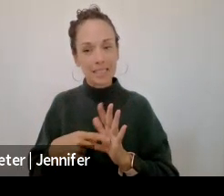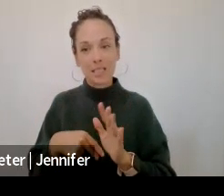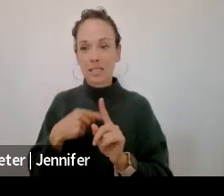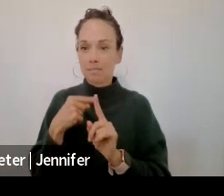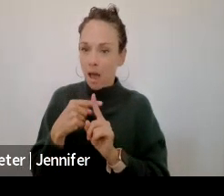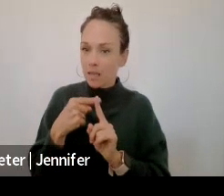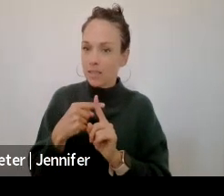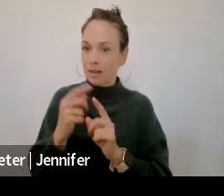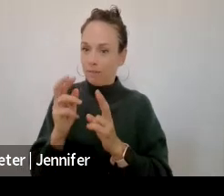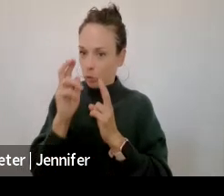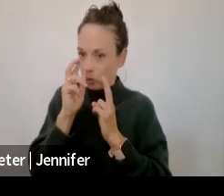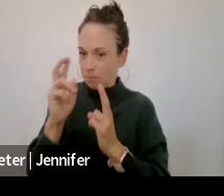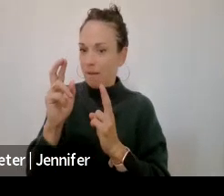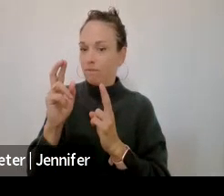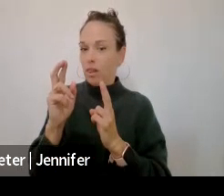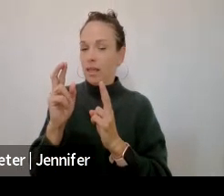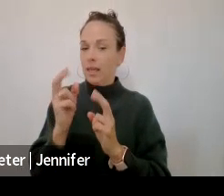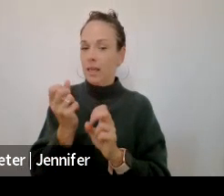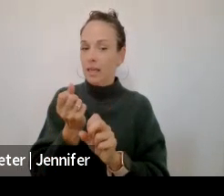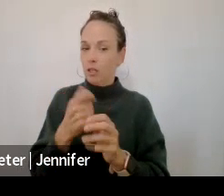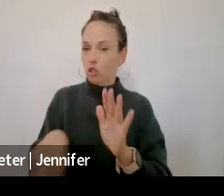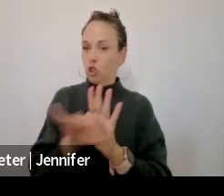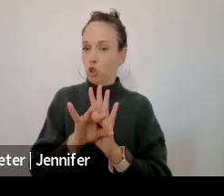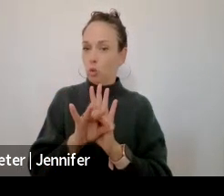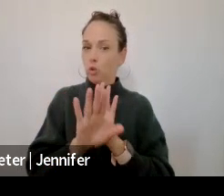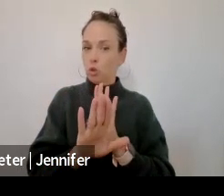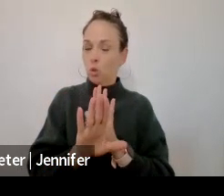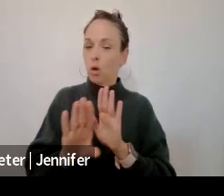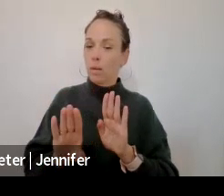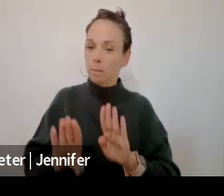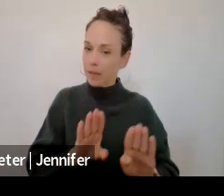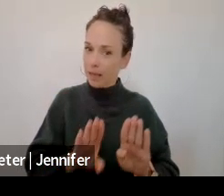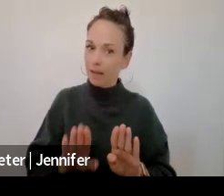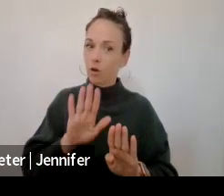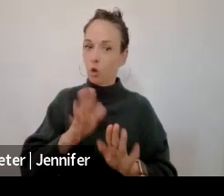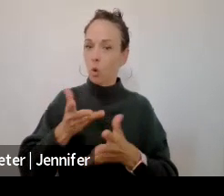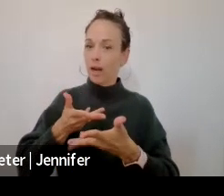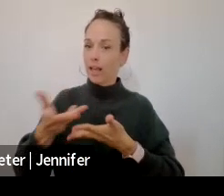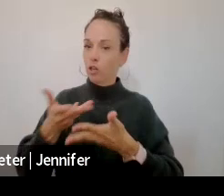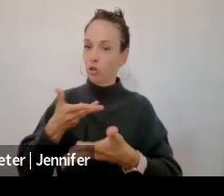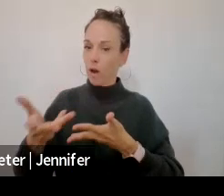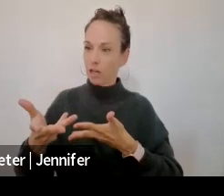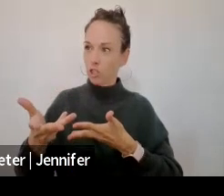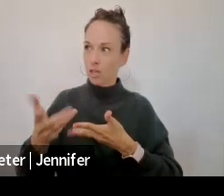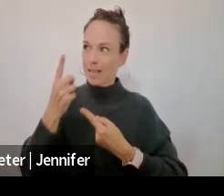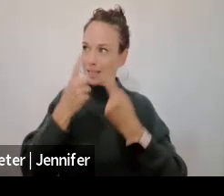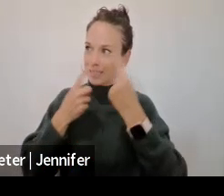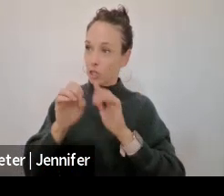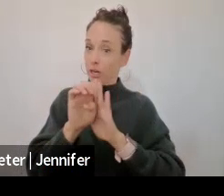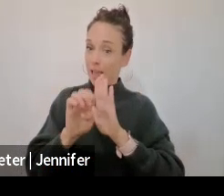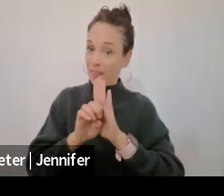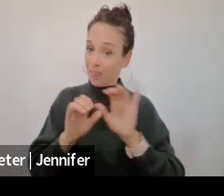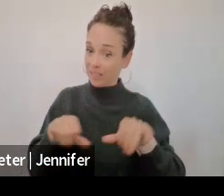and respectfully make choices about personal behavior and social interactions based on considerations of ethical standards,